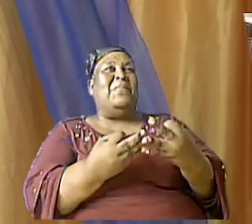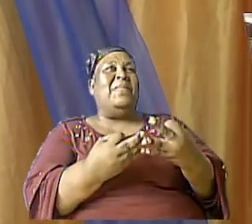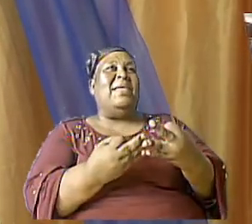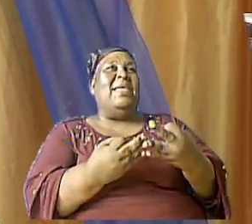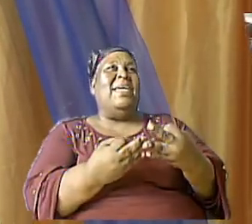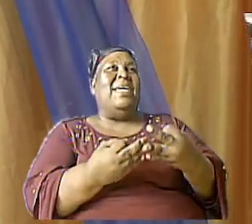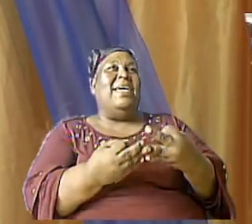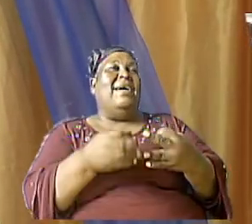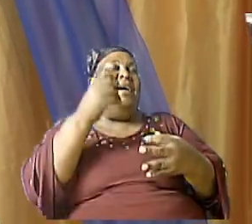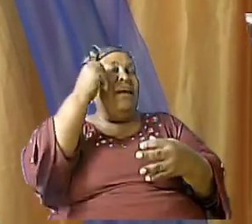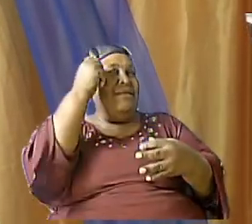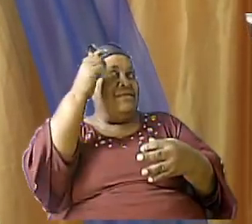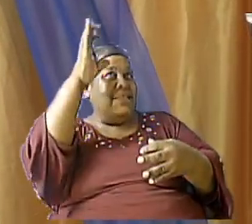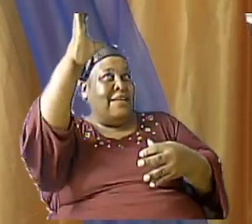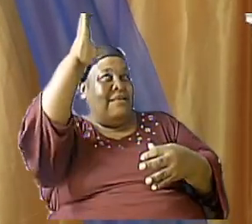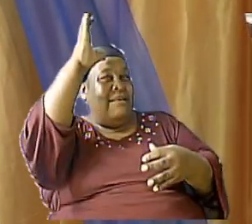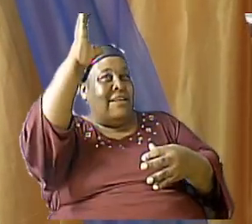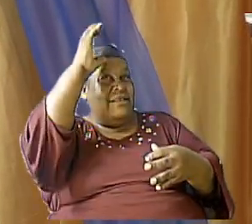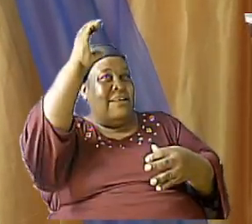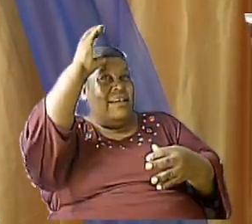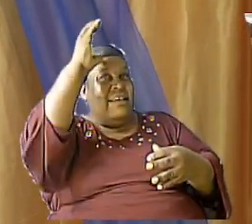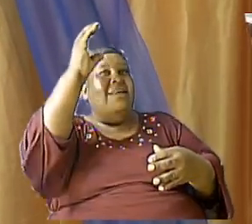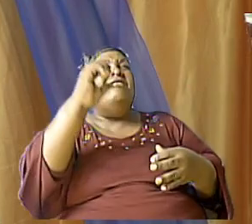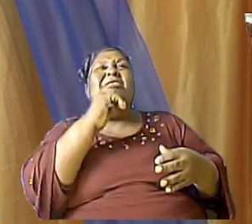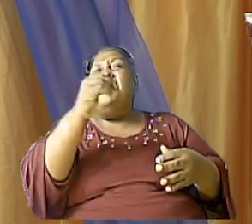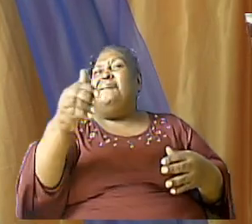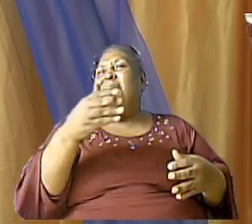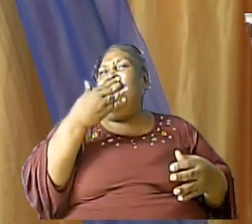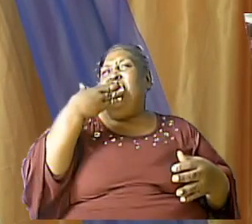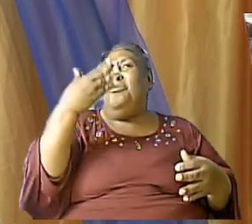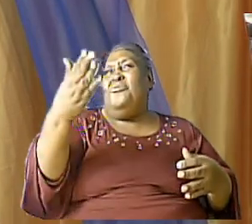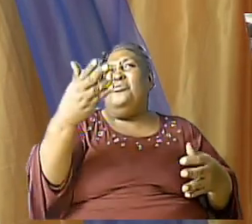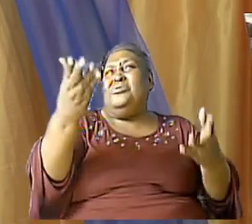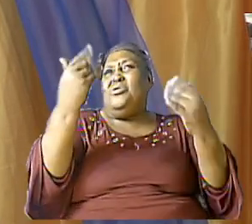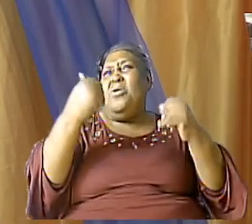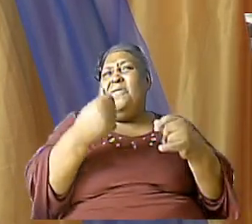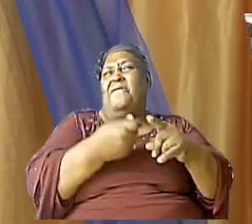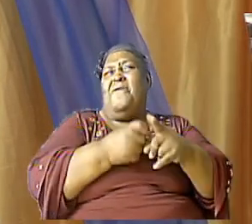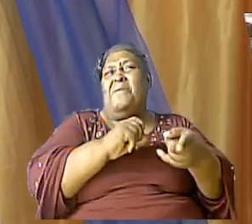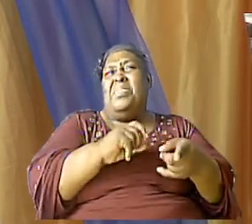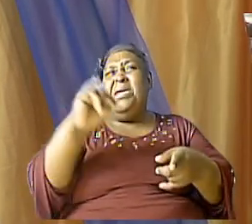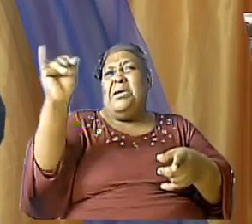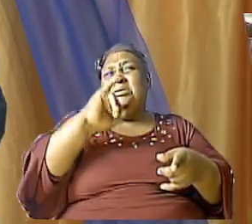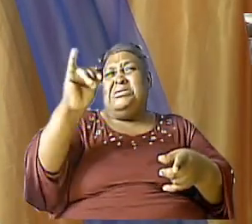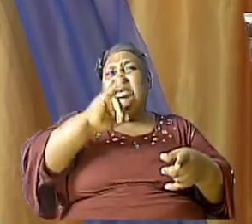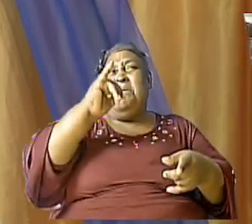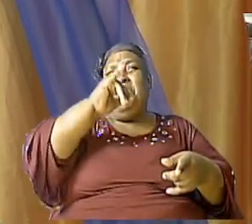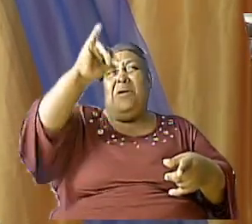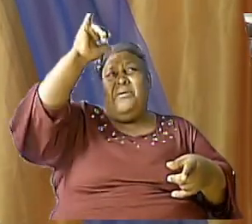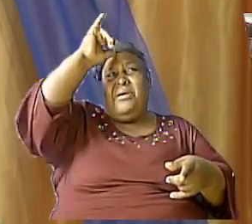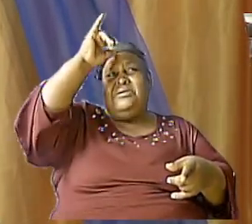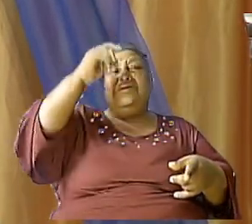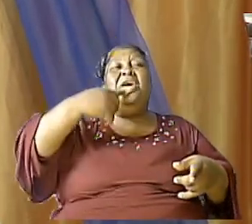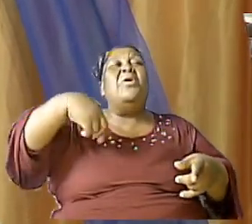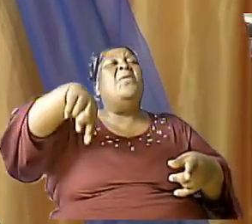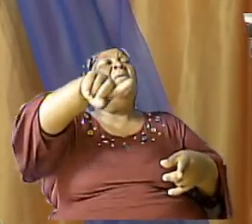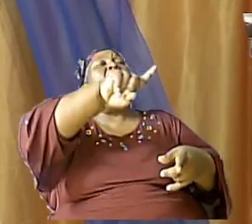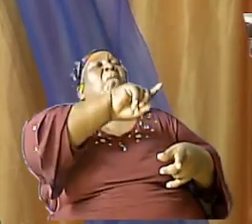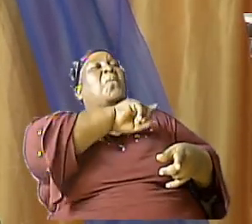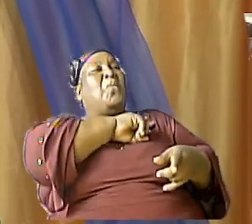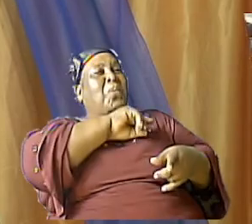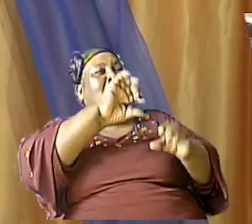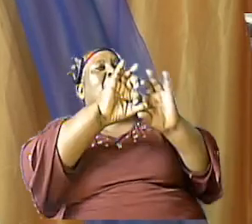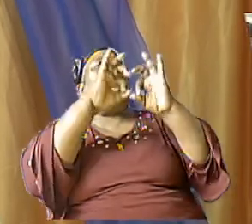and understand the context, is not those who come from the same mother and father. Real family is those